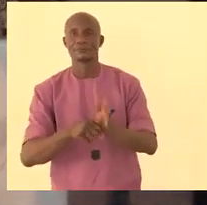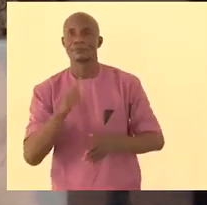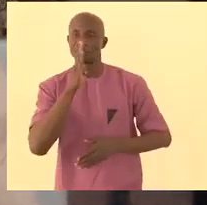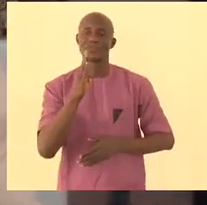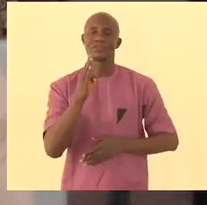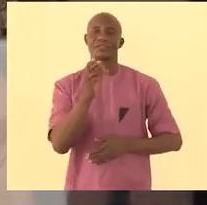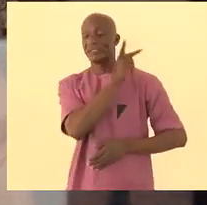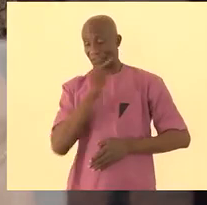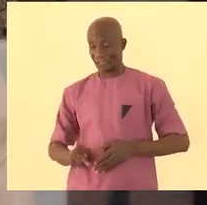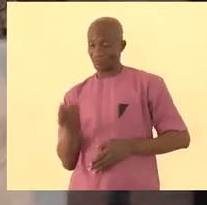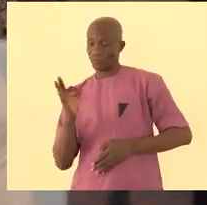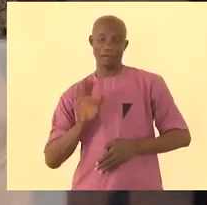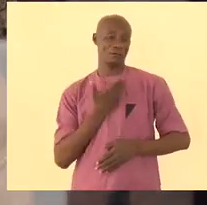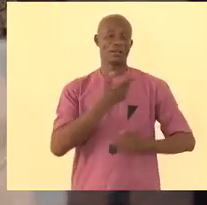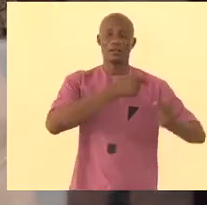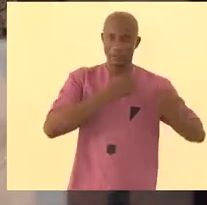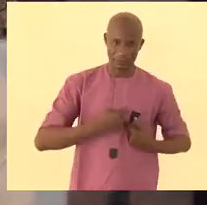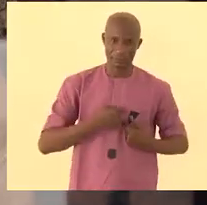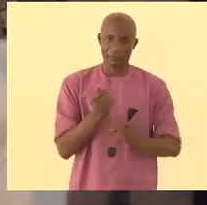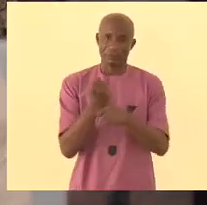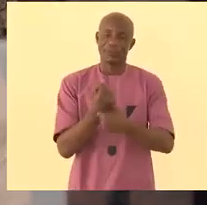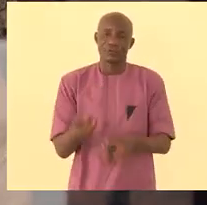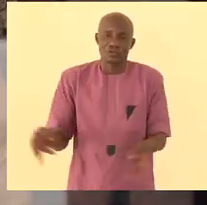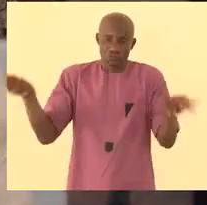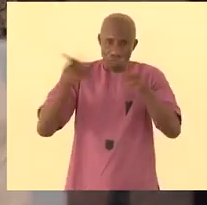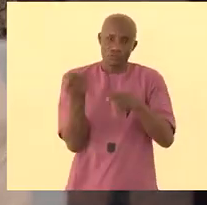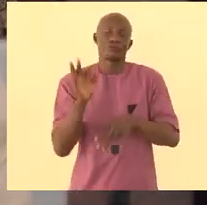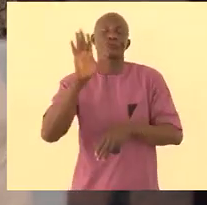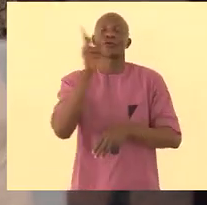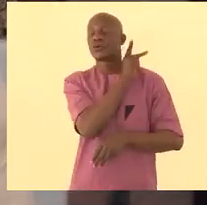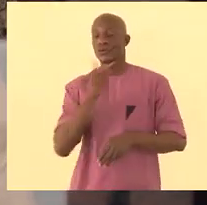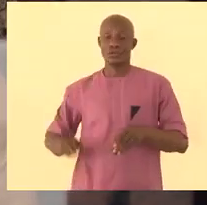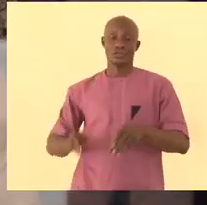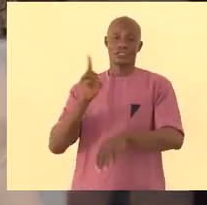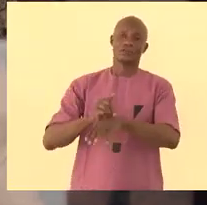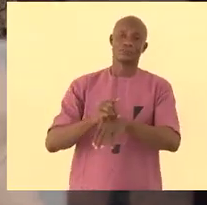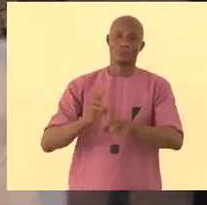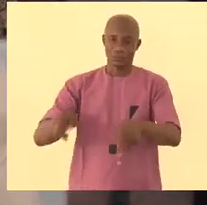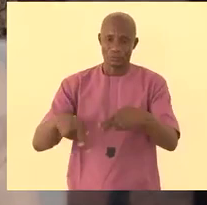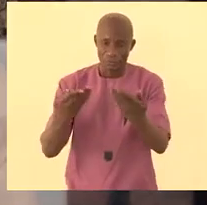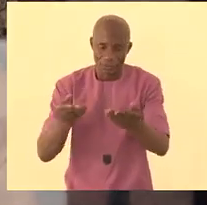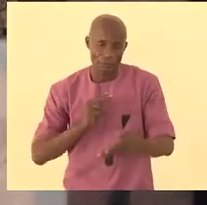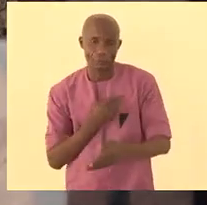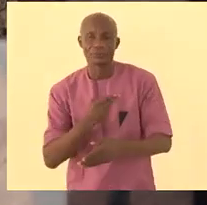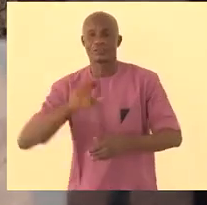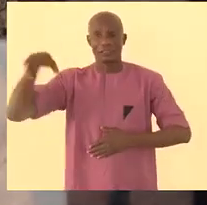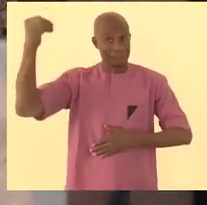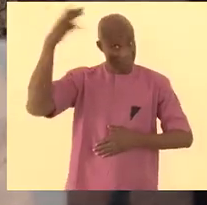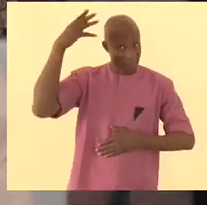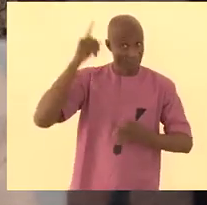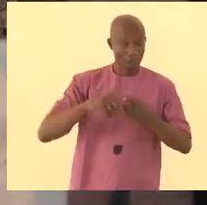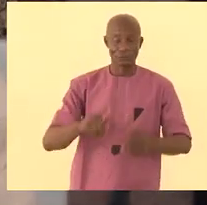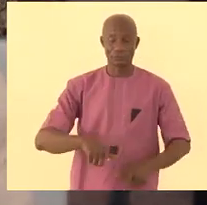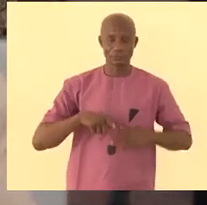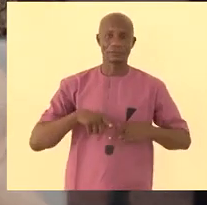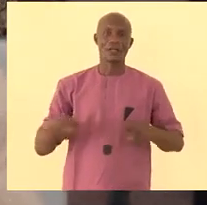Be the king of our hearts. Make us worthy of your kingdom. Grant us the grace we need that